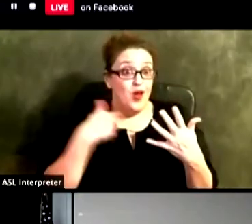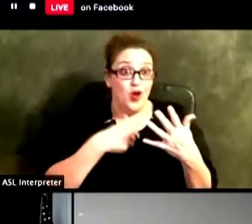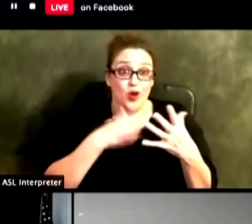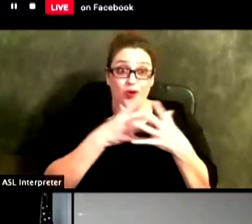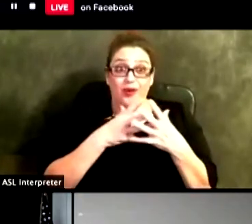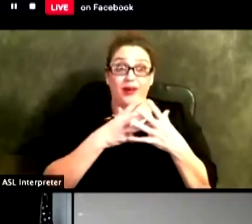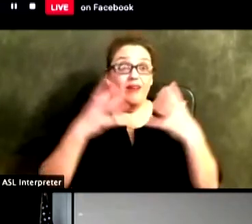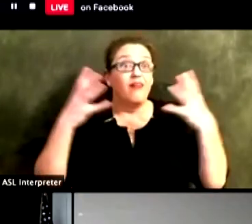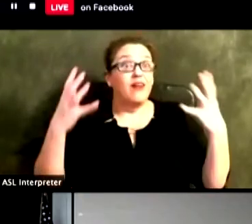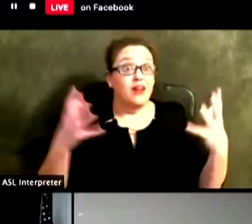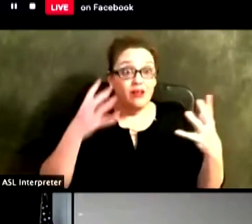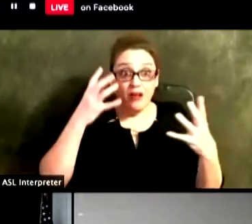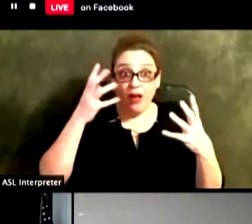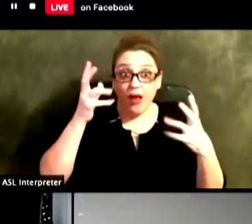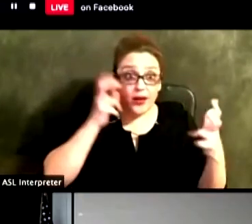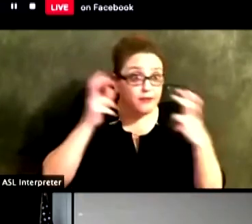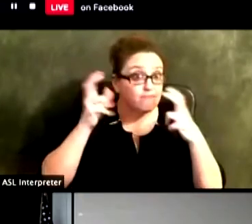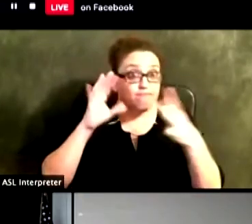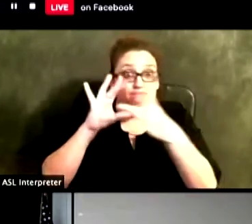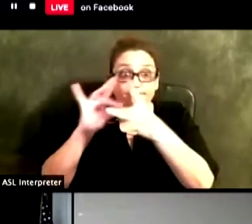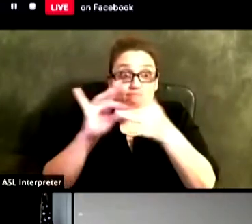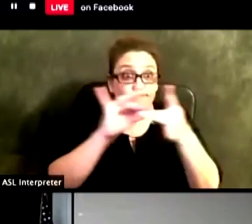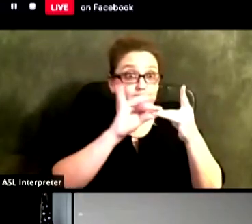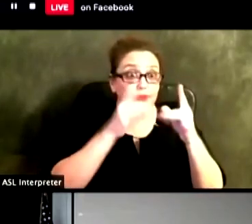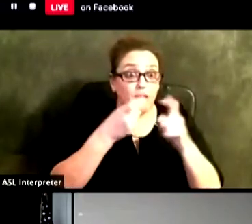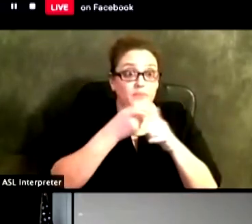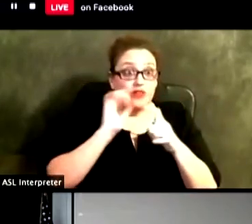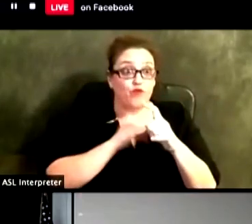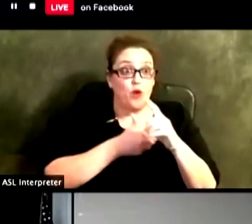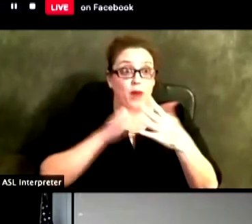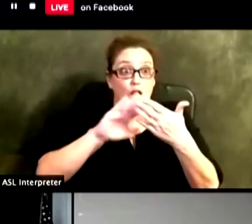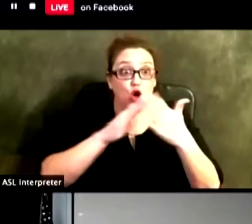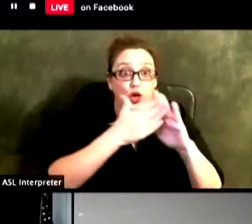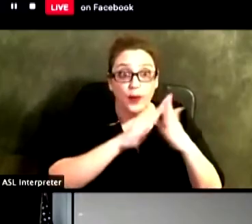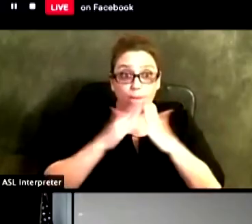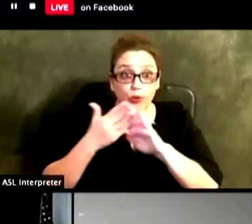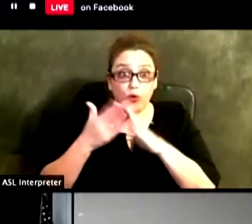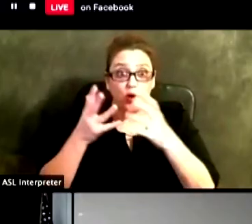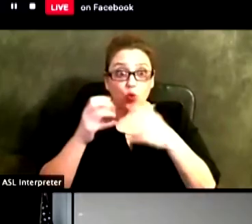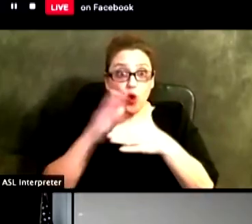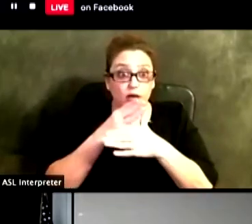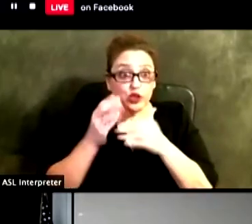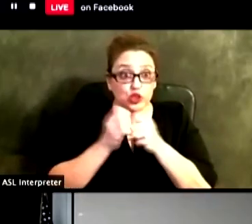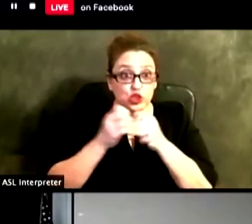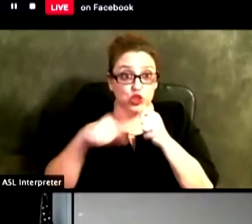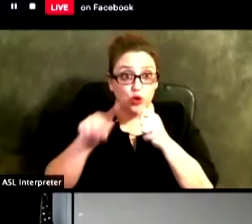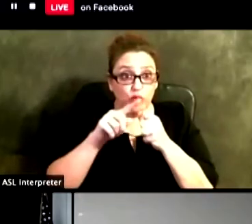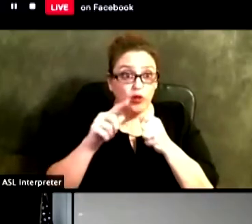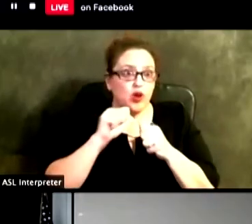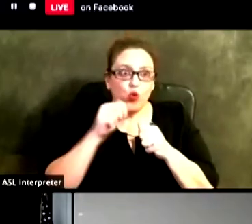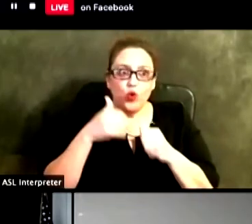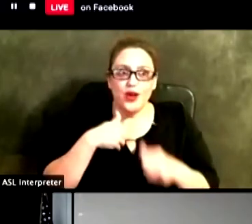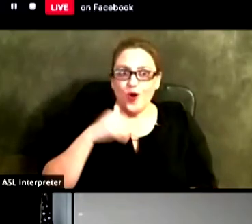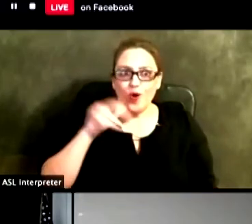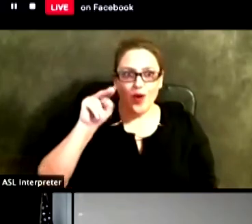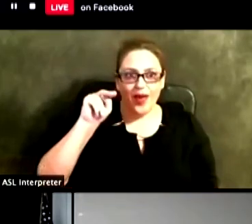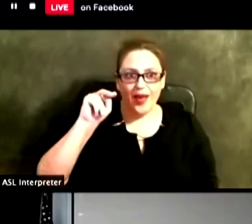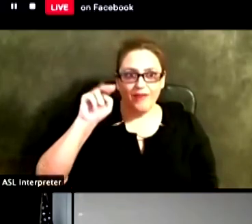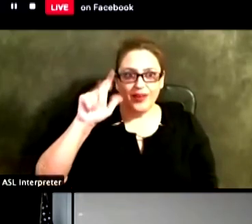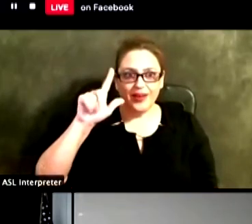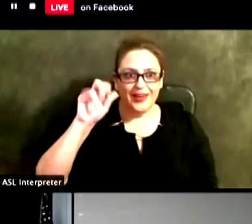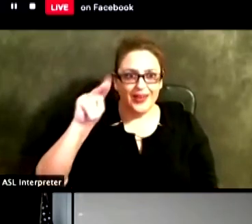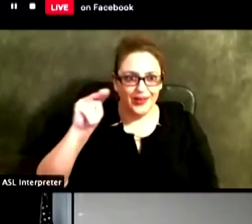from folks from all across the community. I wanted to share with you all that while we don't have Nielsen ratings for SLC TV,